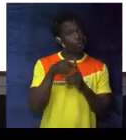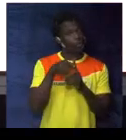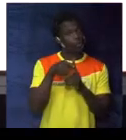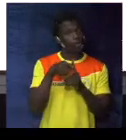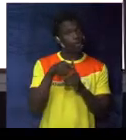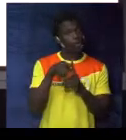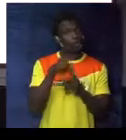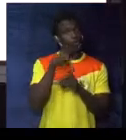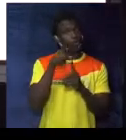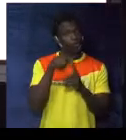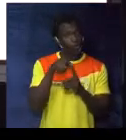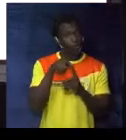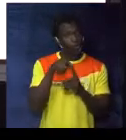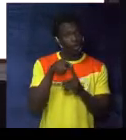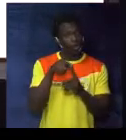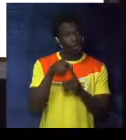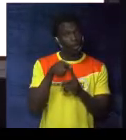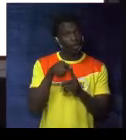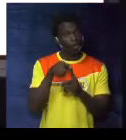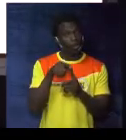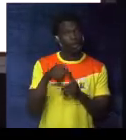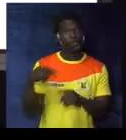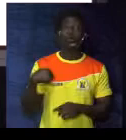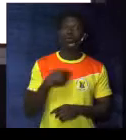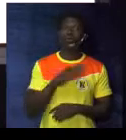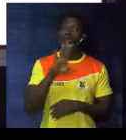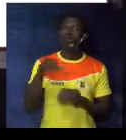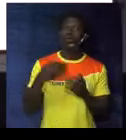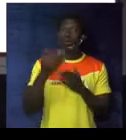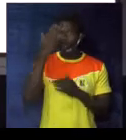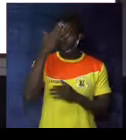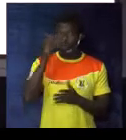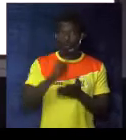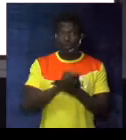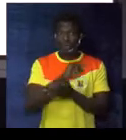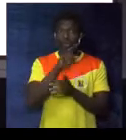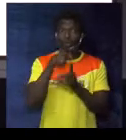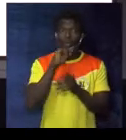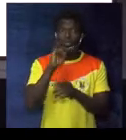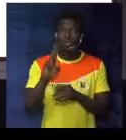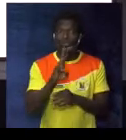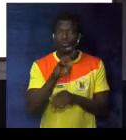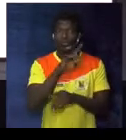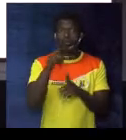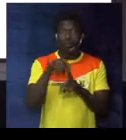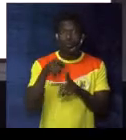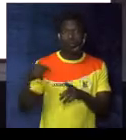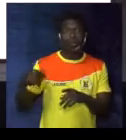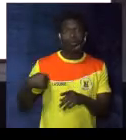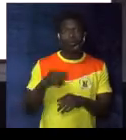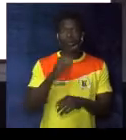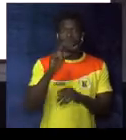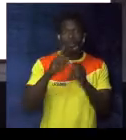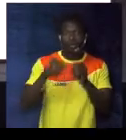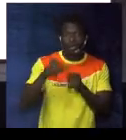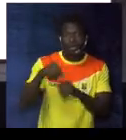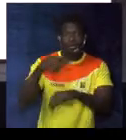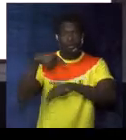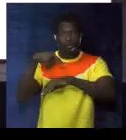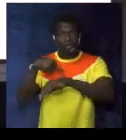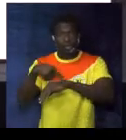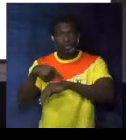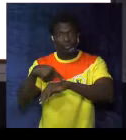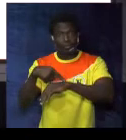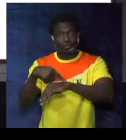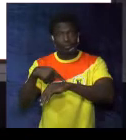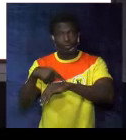When. When. We all know that when is used when we are talking about time.